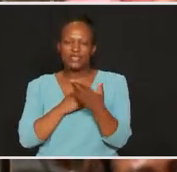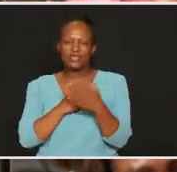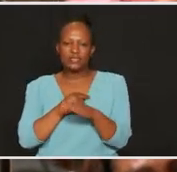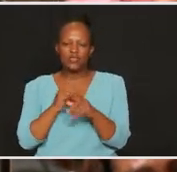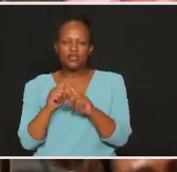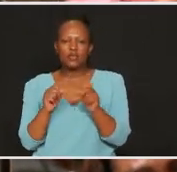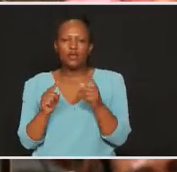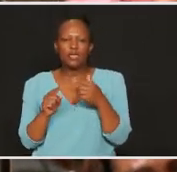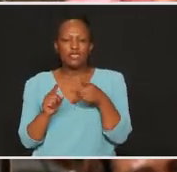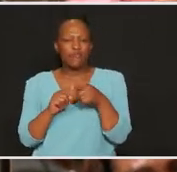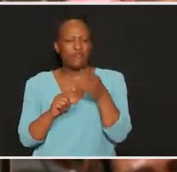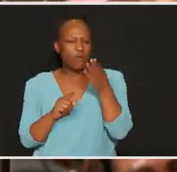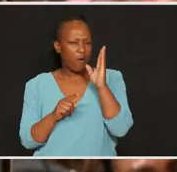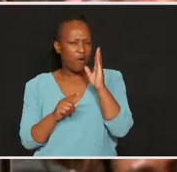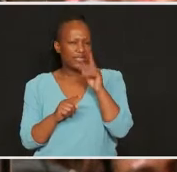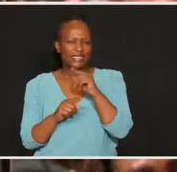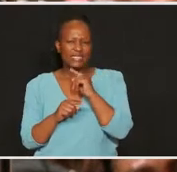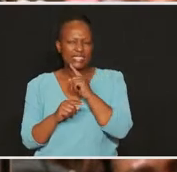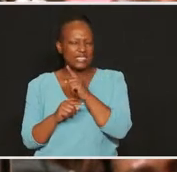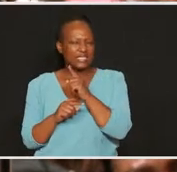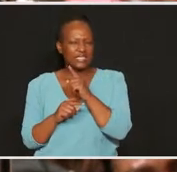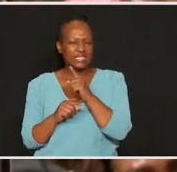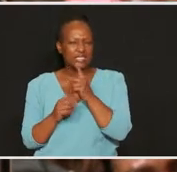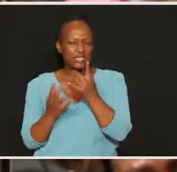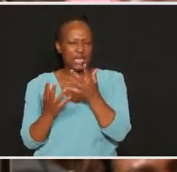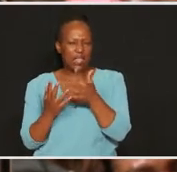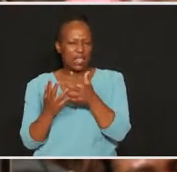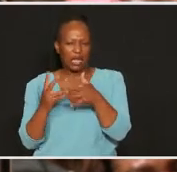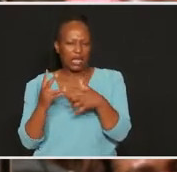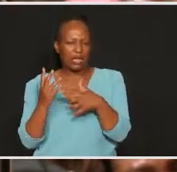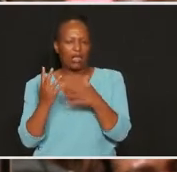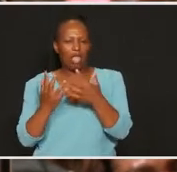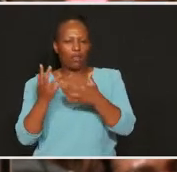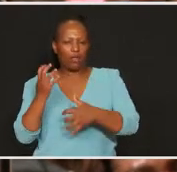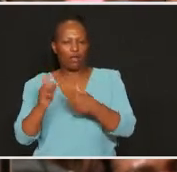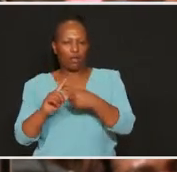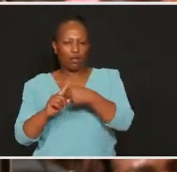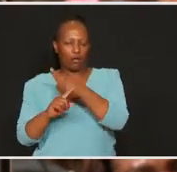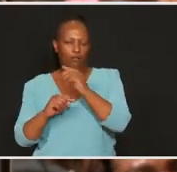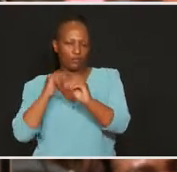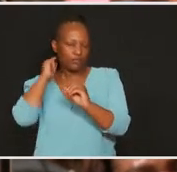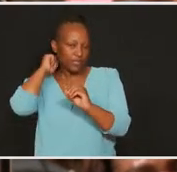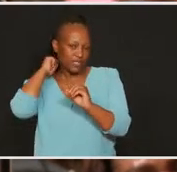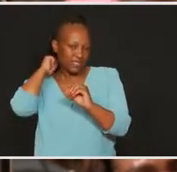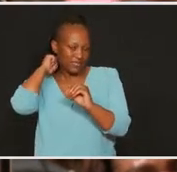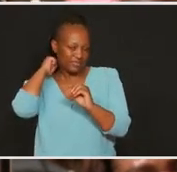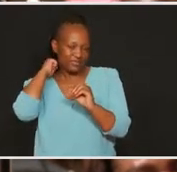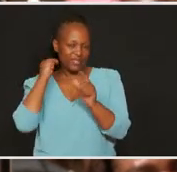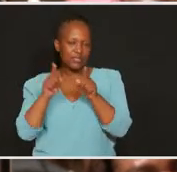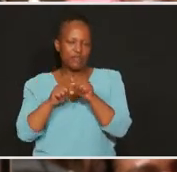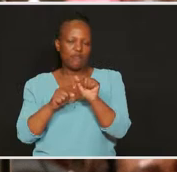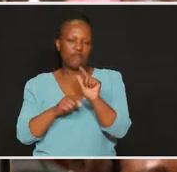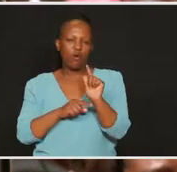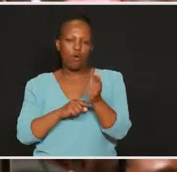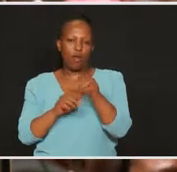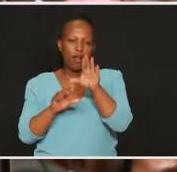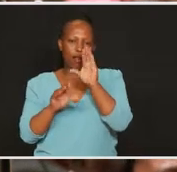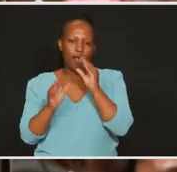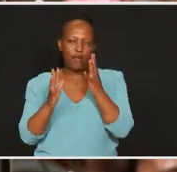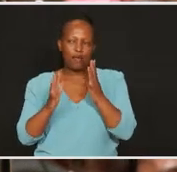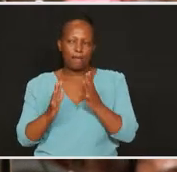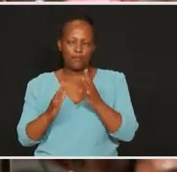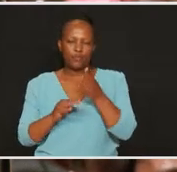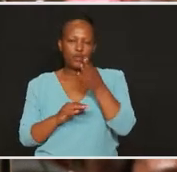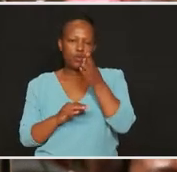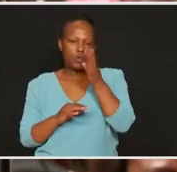offense to almighty God the bill assumes governmental authority over all Learners a Biblical jurisdiction which